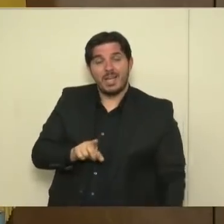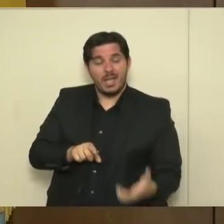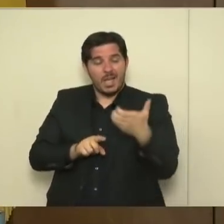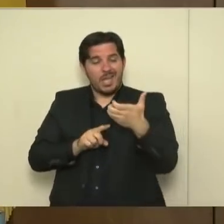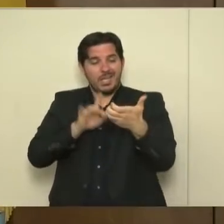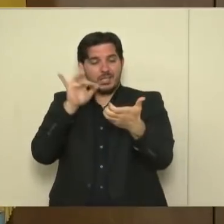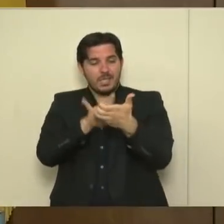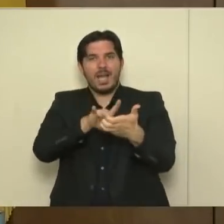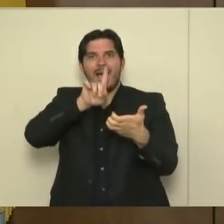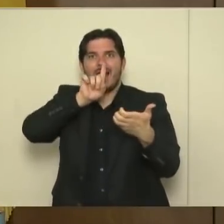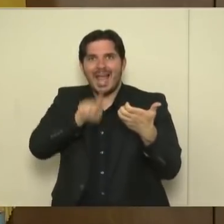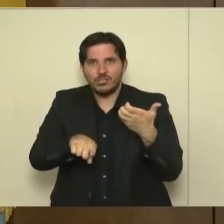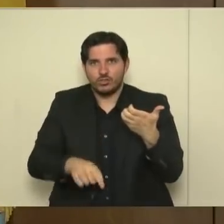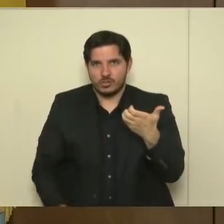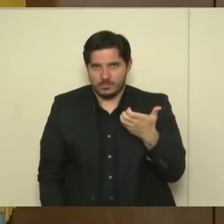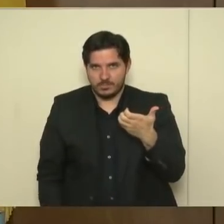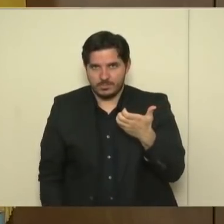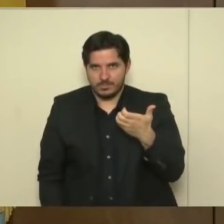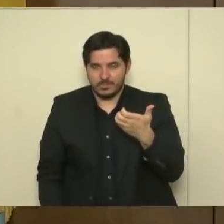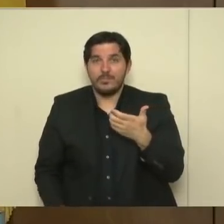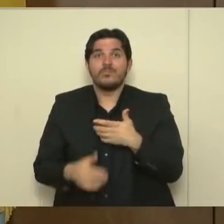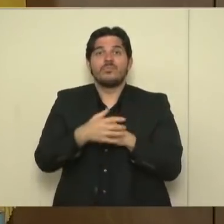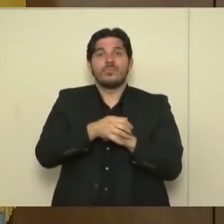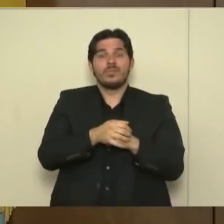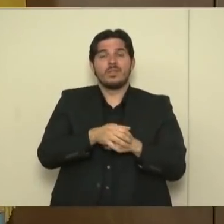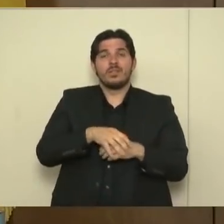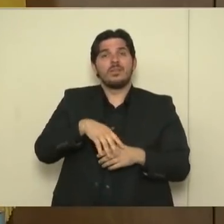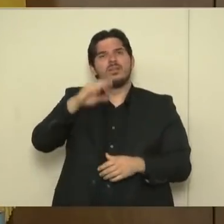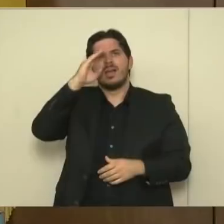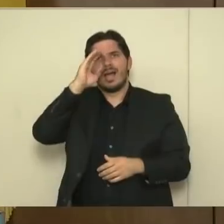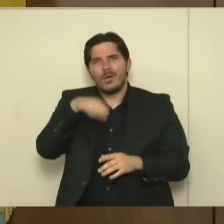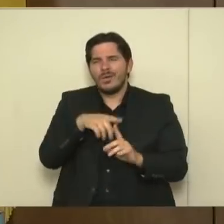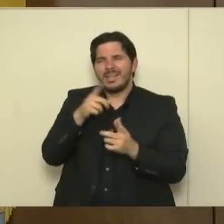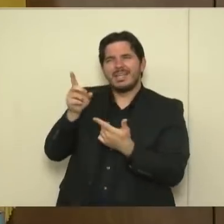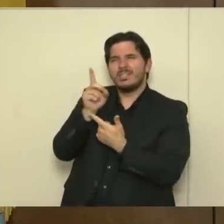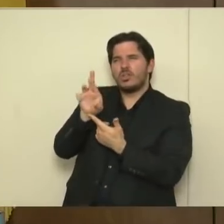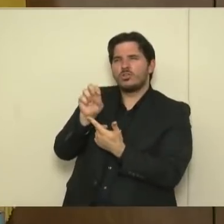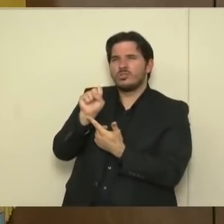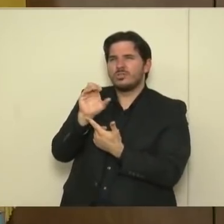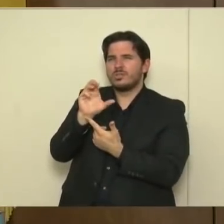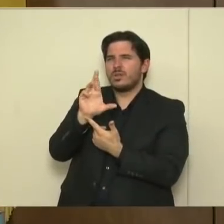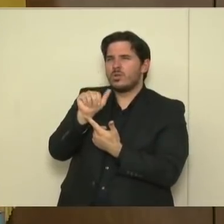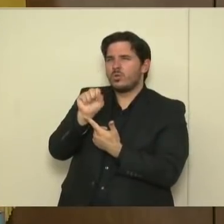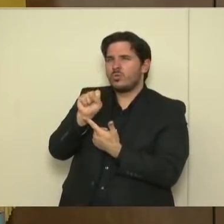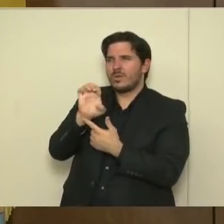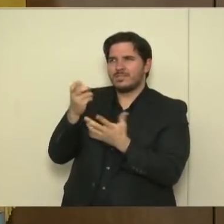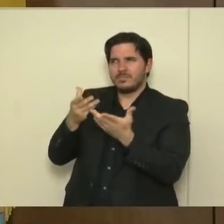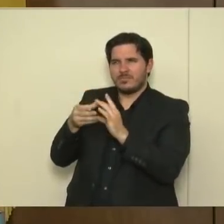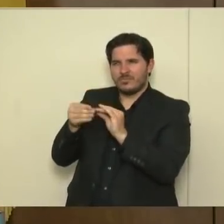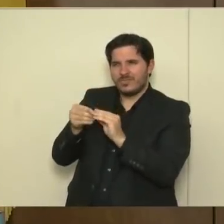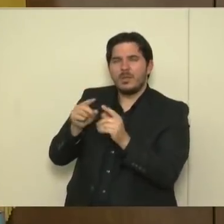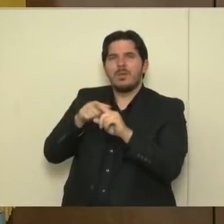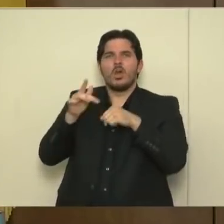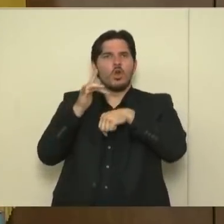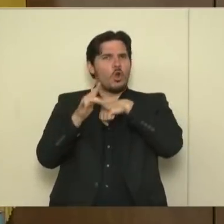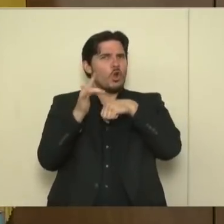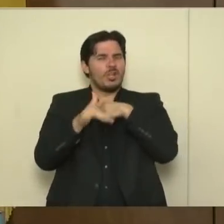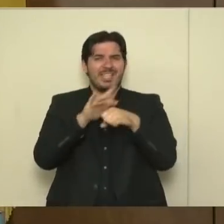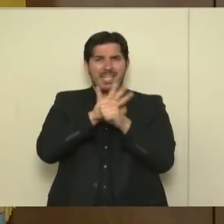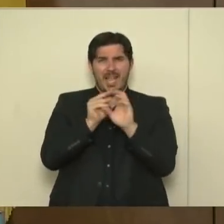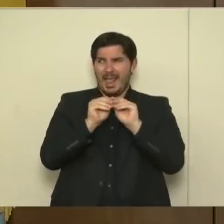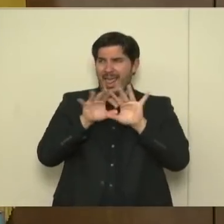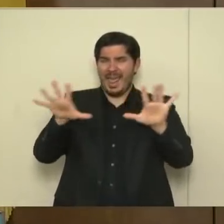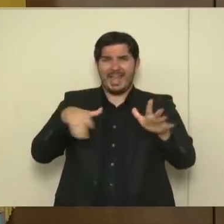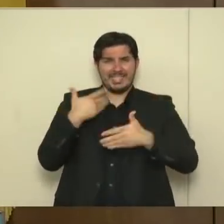know that Dr. Scrace might do this, and it's not directly related, but early in this pandemic around the country, hospitals that were